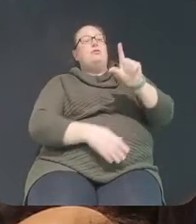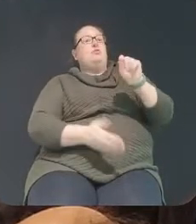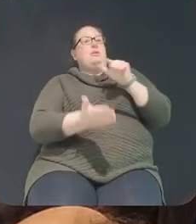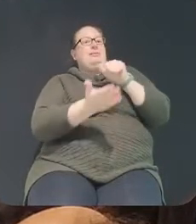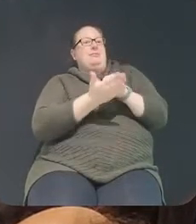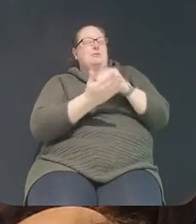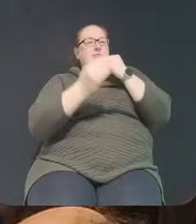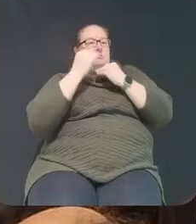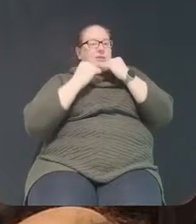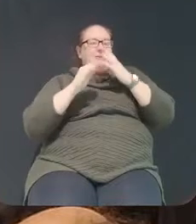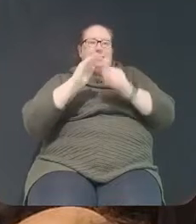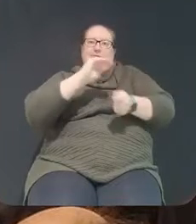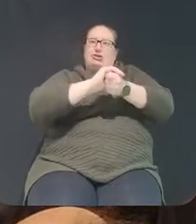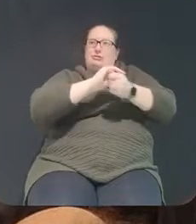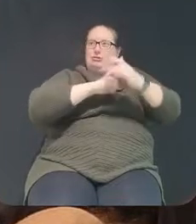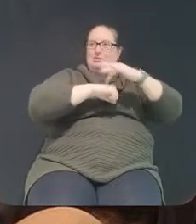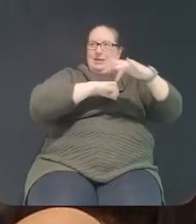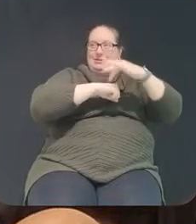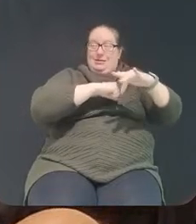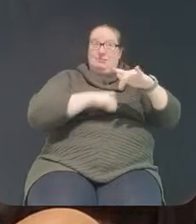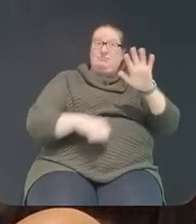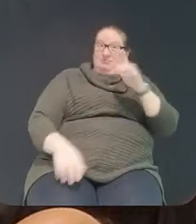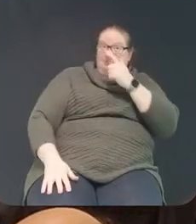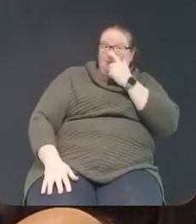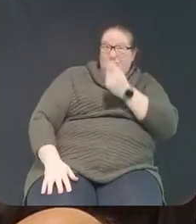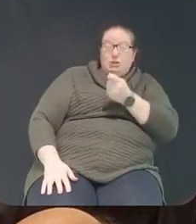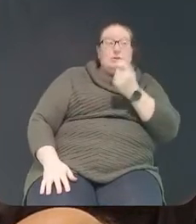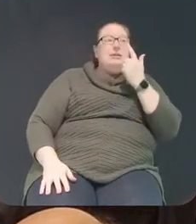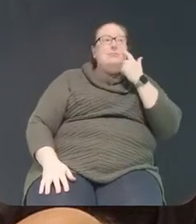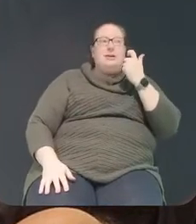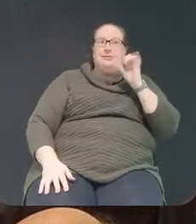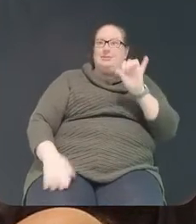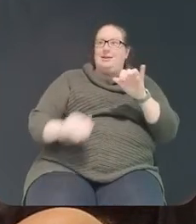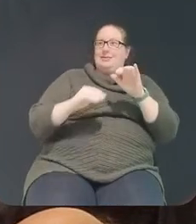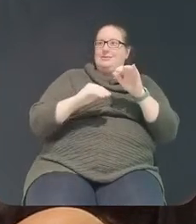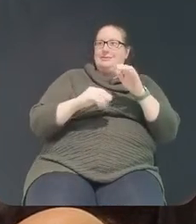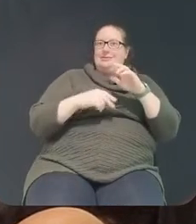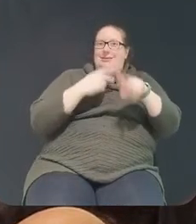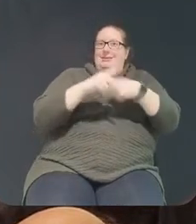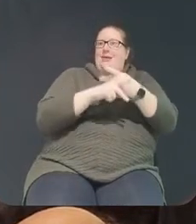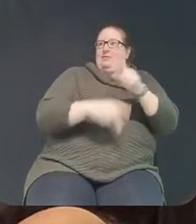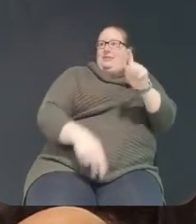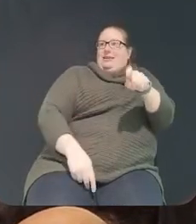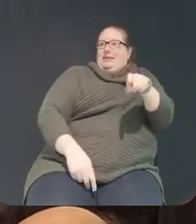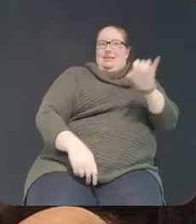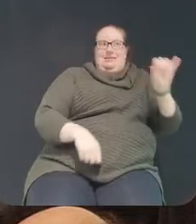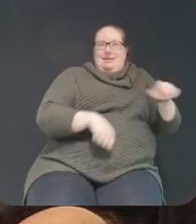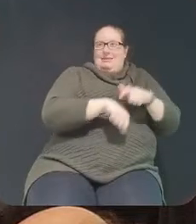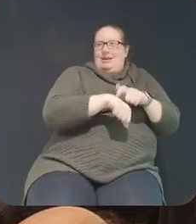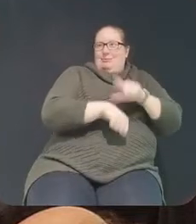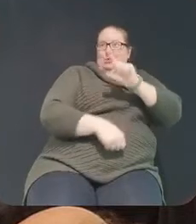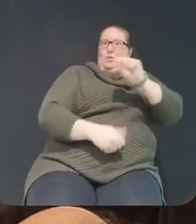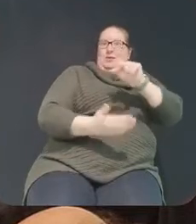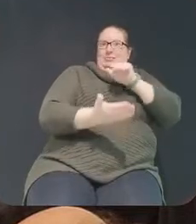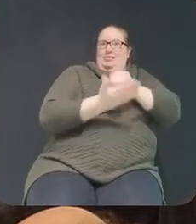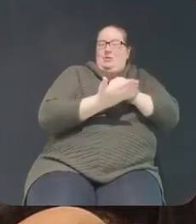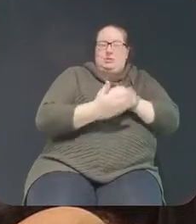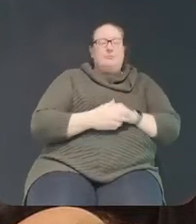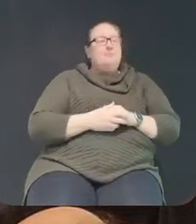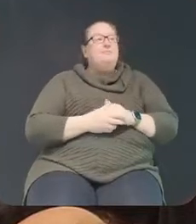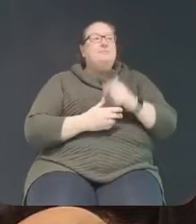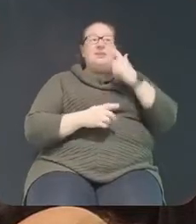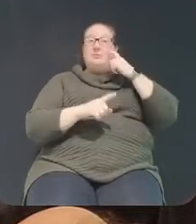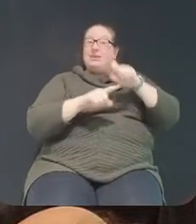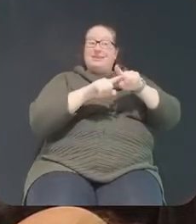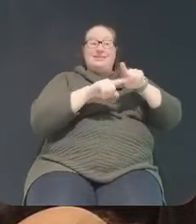shelter spaces, which I thought was interesting as it speaks to the level of need at this time. Since the mission relied on